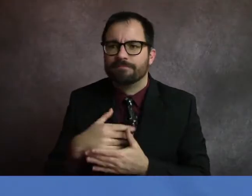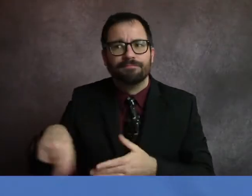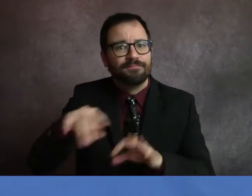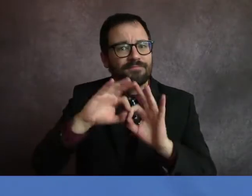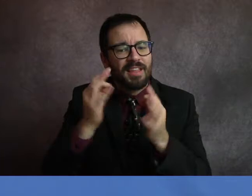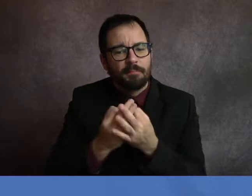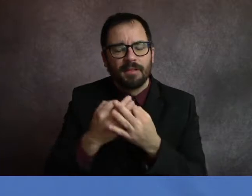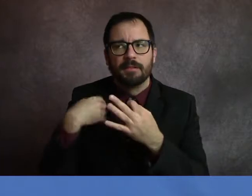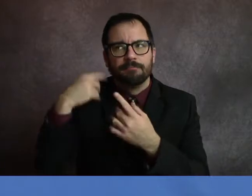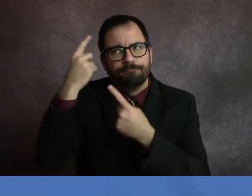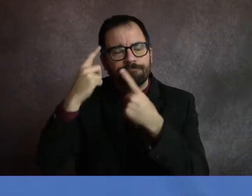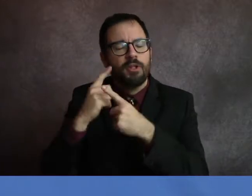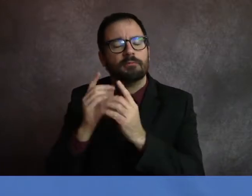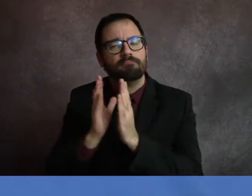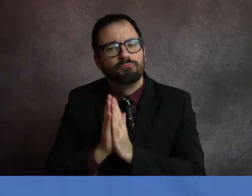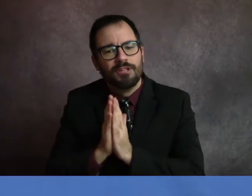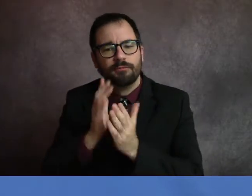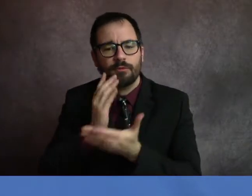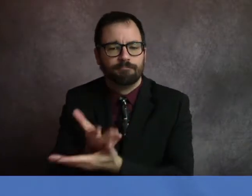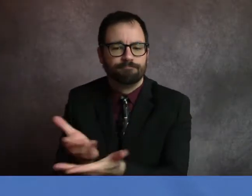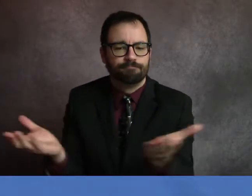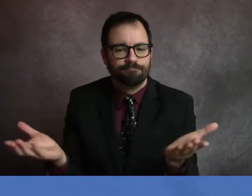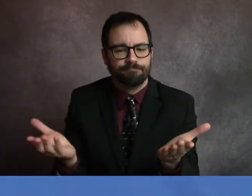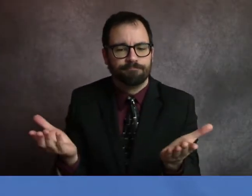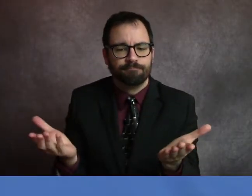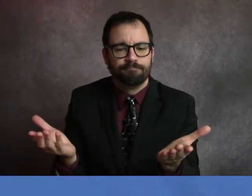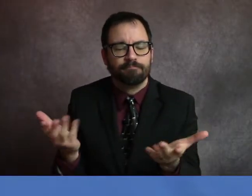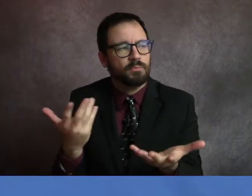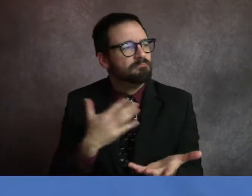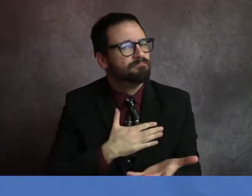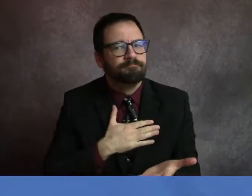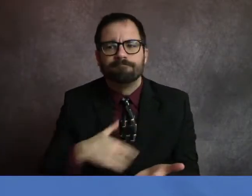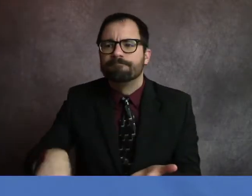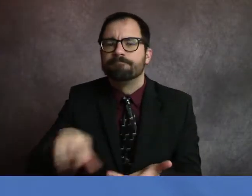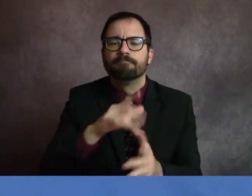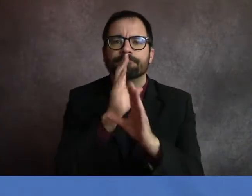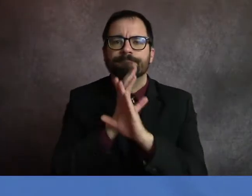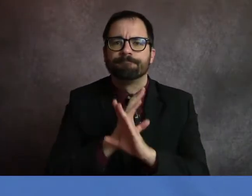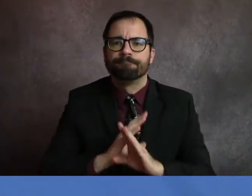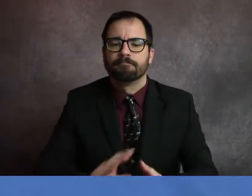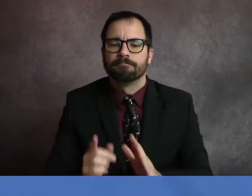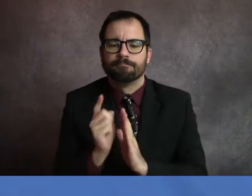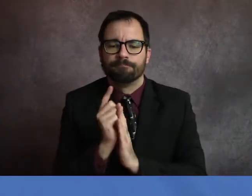families know that you're in our thoughts and prayers. So if we have a moment of silence.